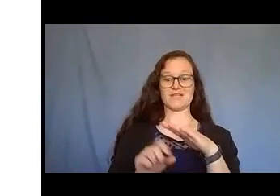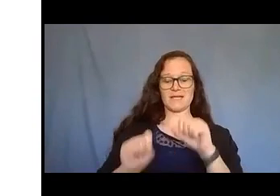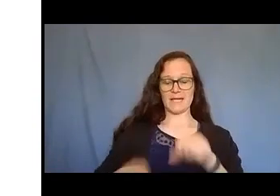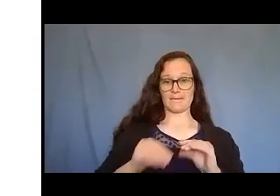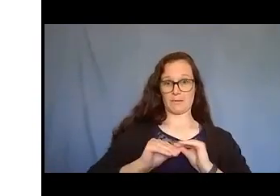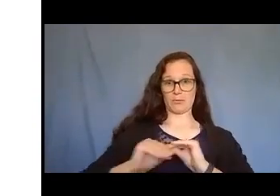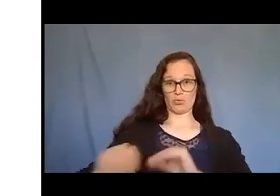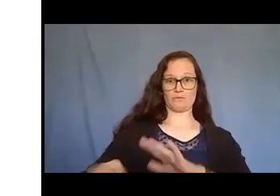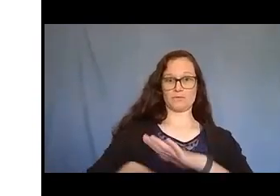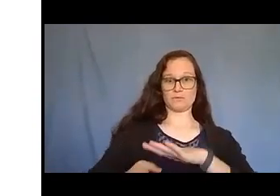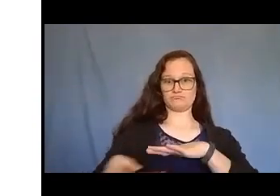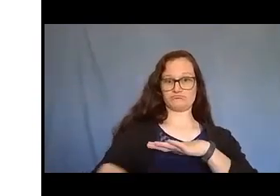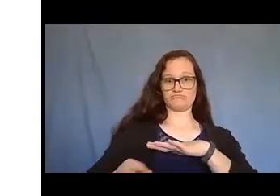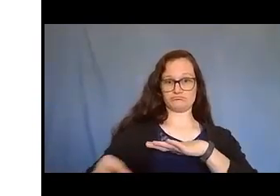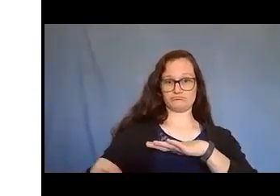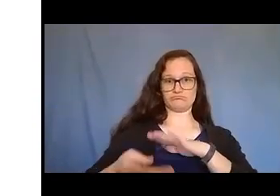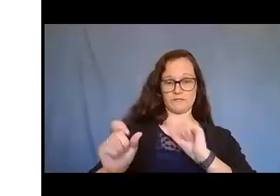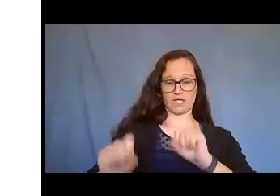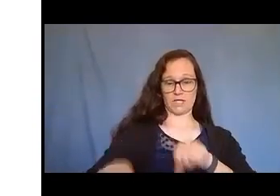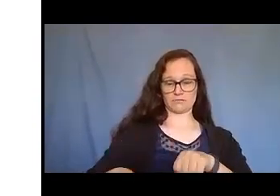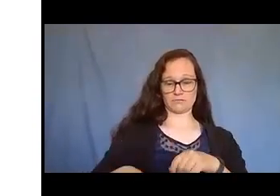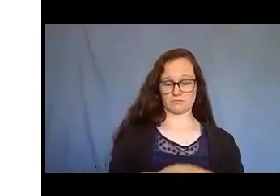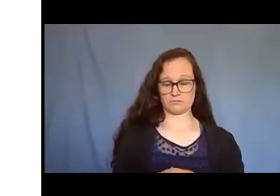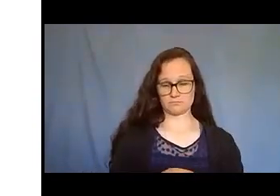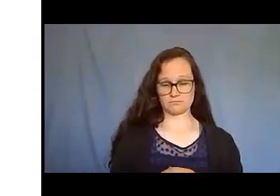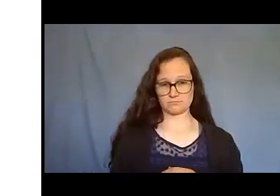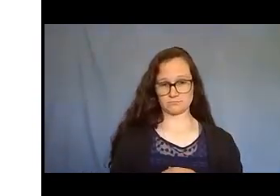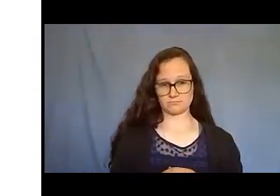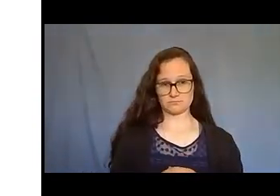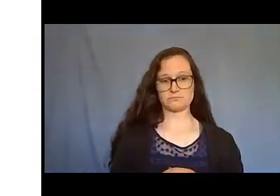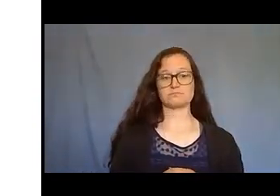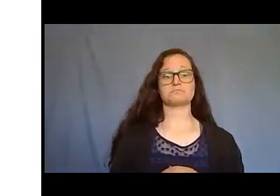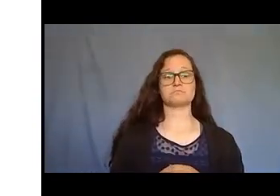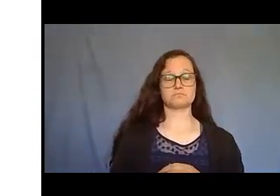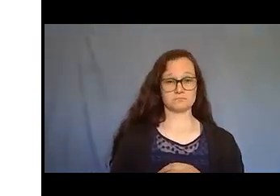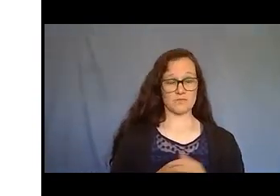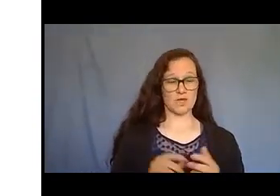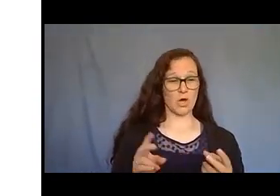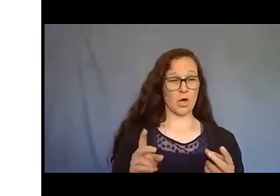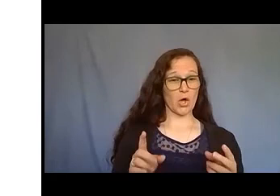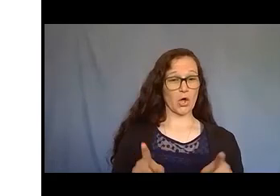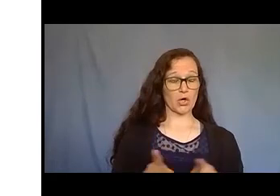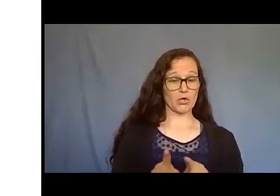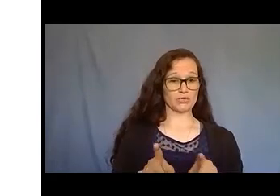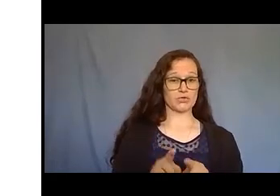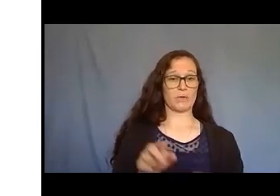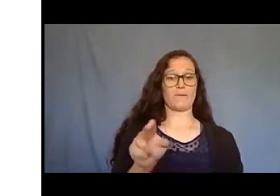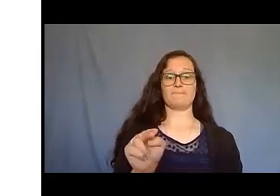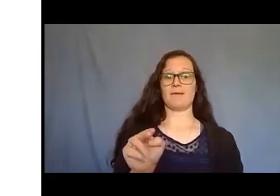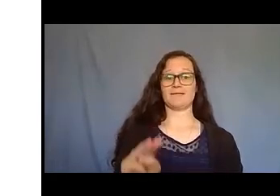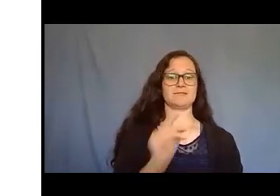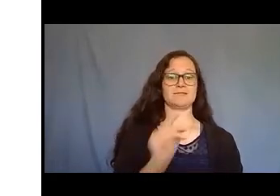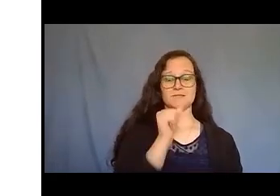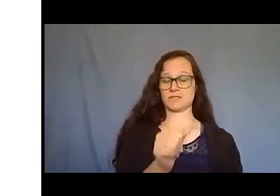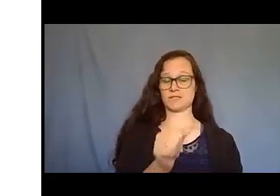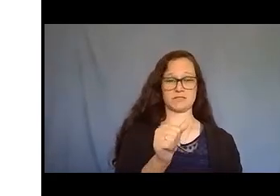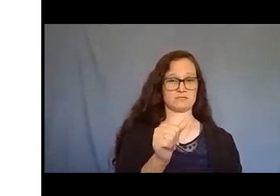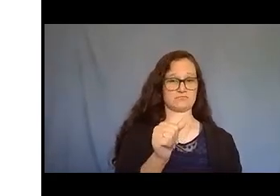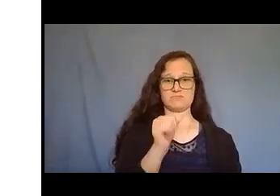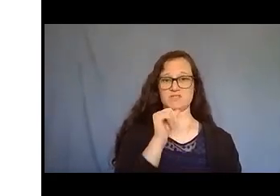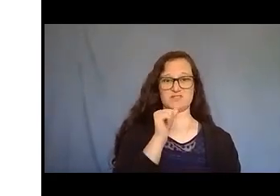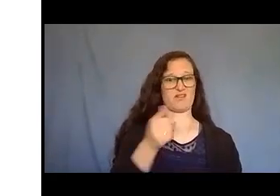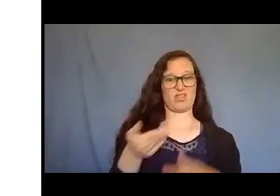groundwater everywhere in the sediments. On the other extreme, we have that manganese does not really exist in the